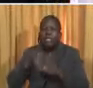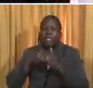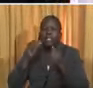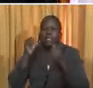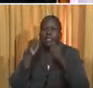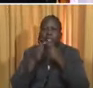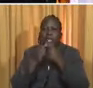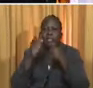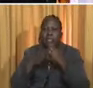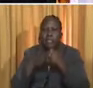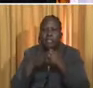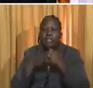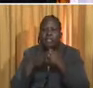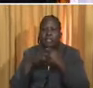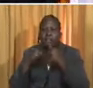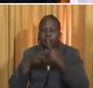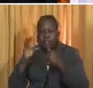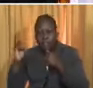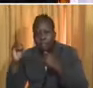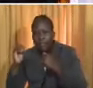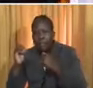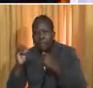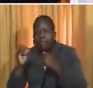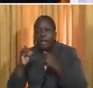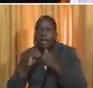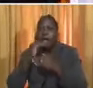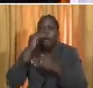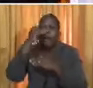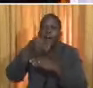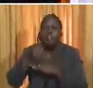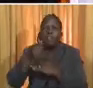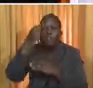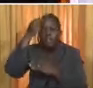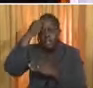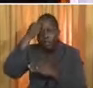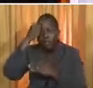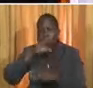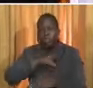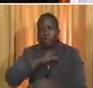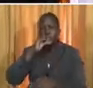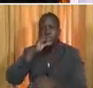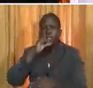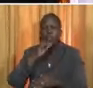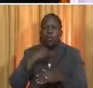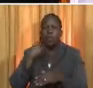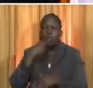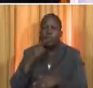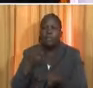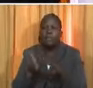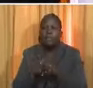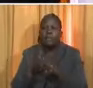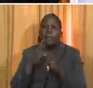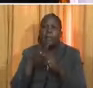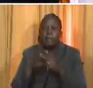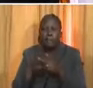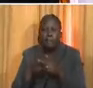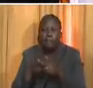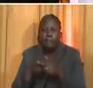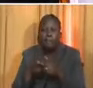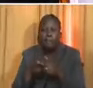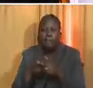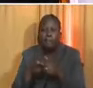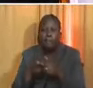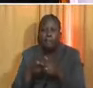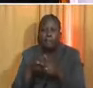given the name Kesavananda after the Hindu spiritual leader who lent his name to the iconic